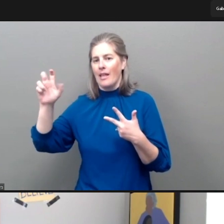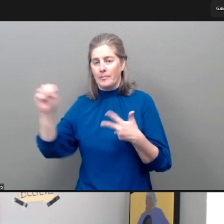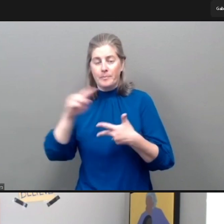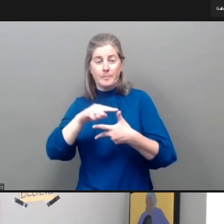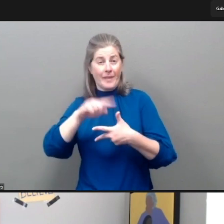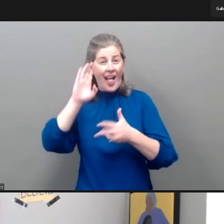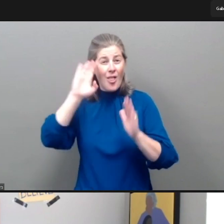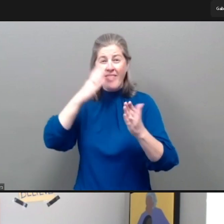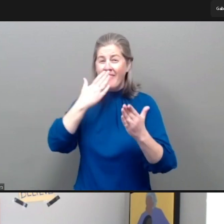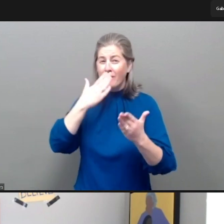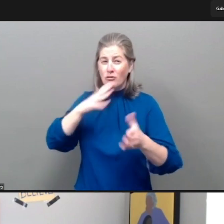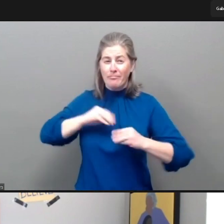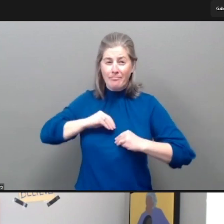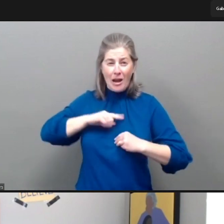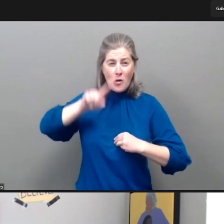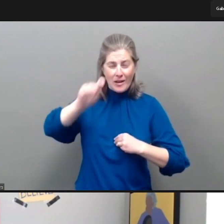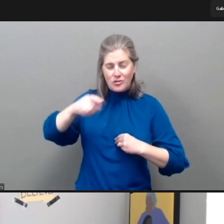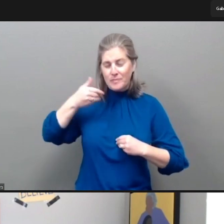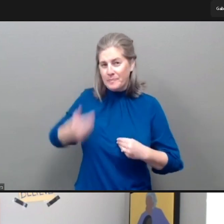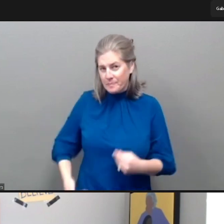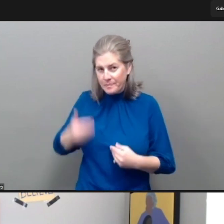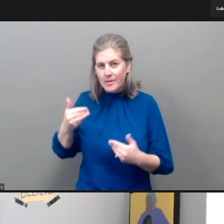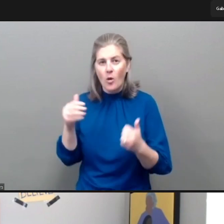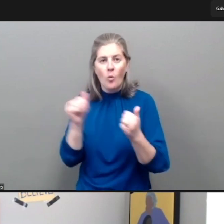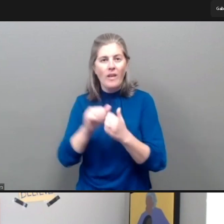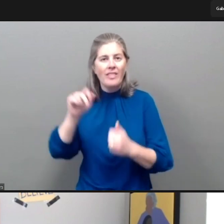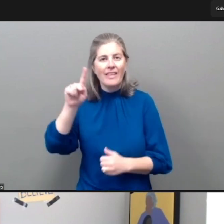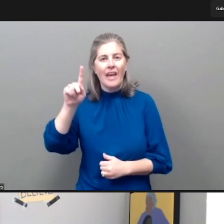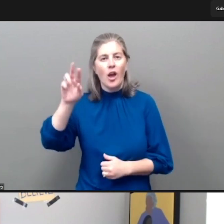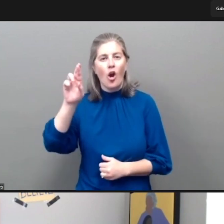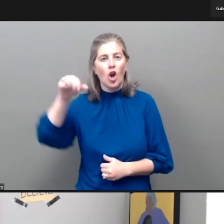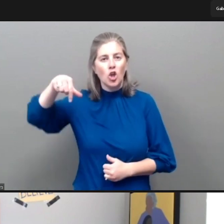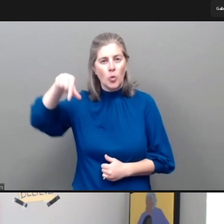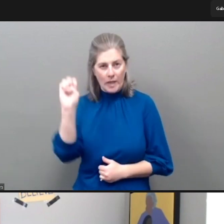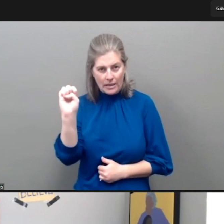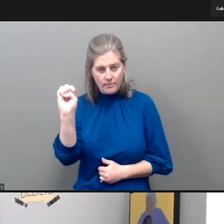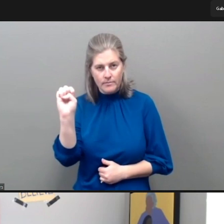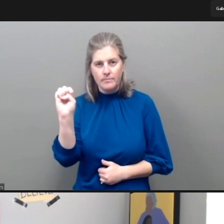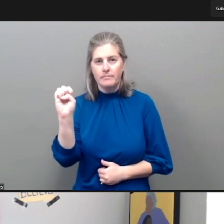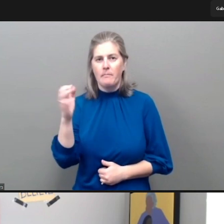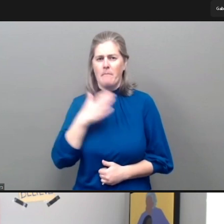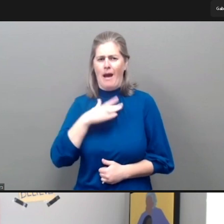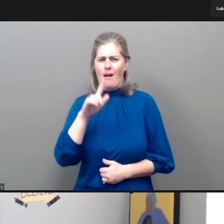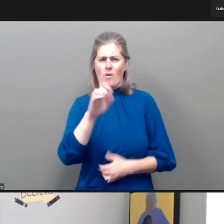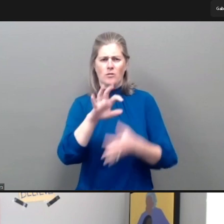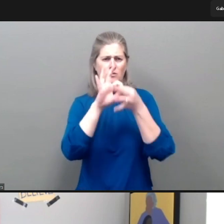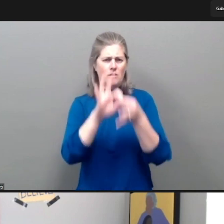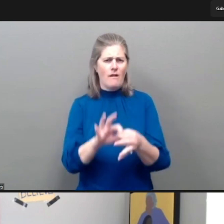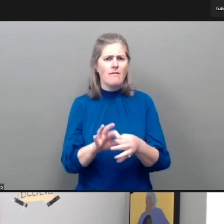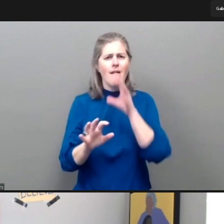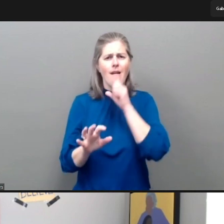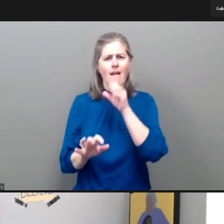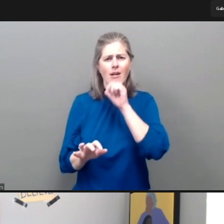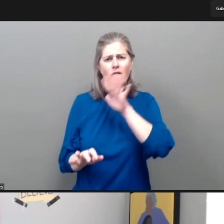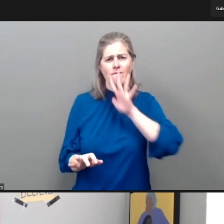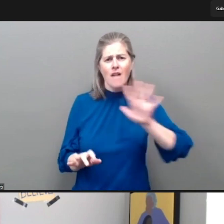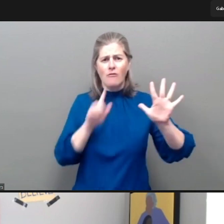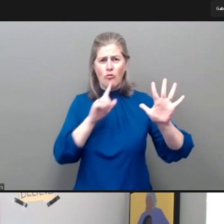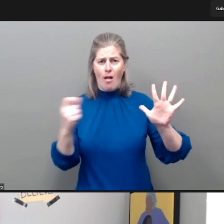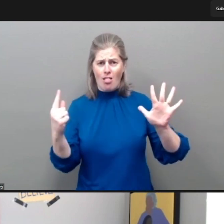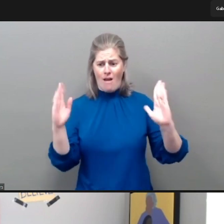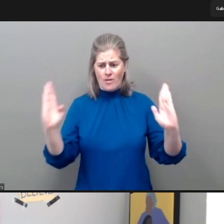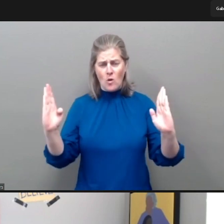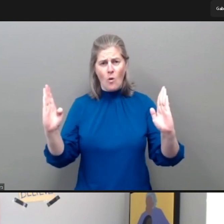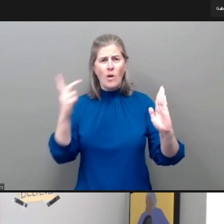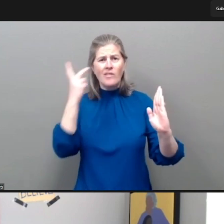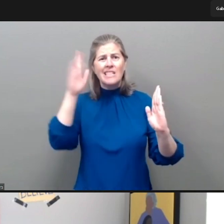Hello, thanks for taking my questions. Gabrielle Burkhart here with KRQE. I have a question about the 5 to 11 age group. We've seen some